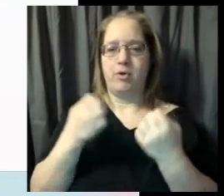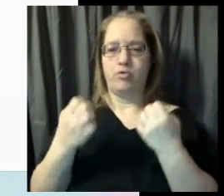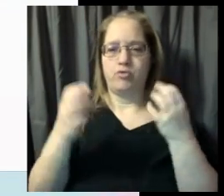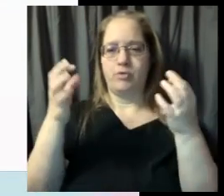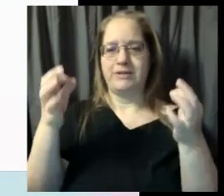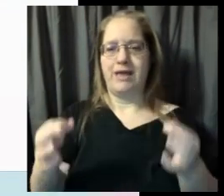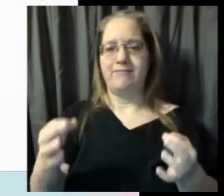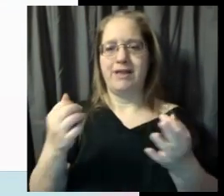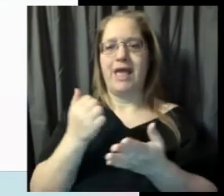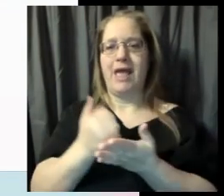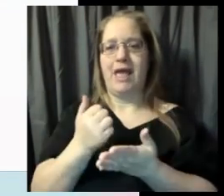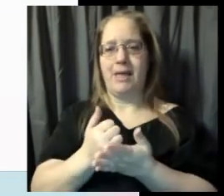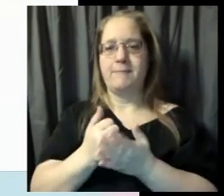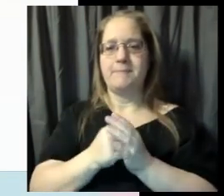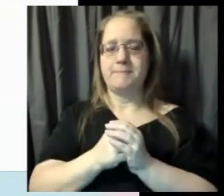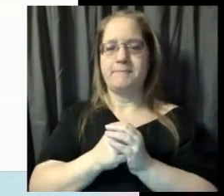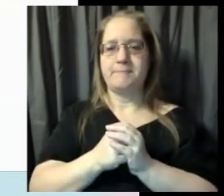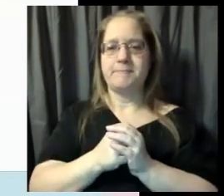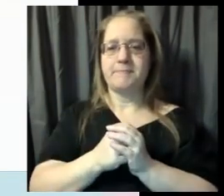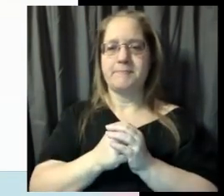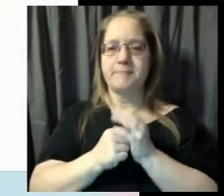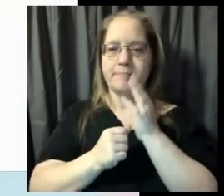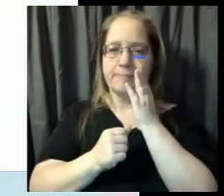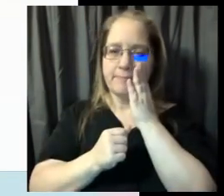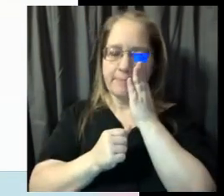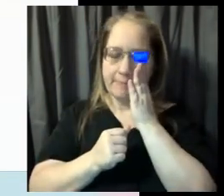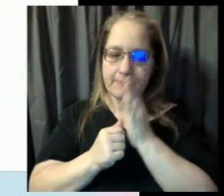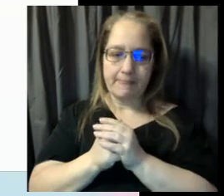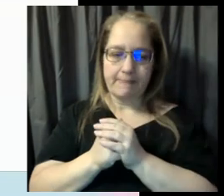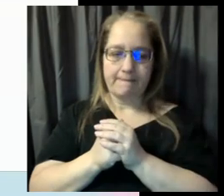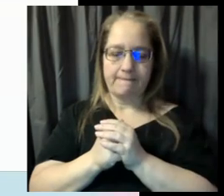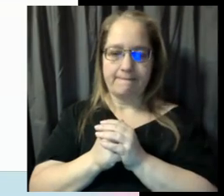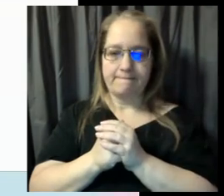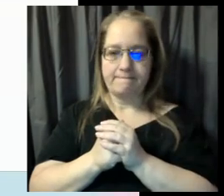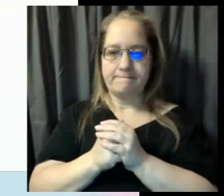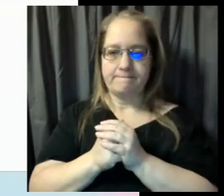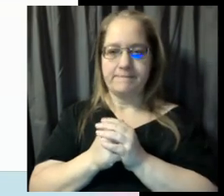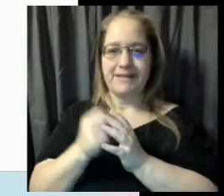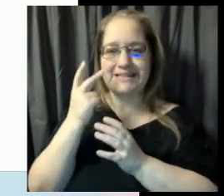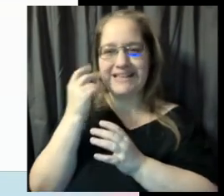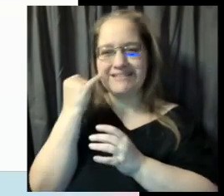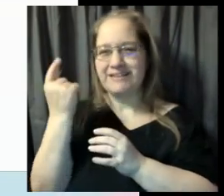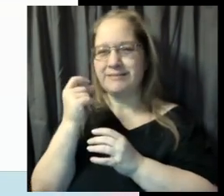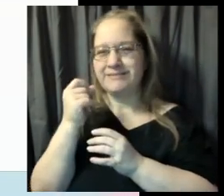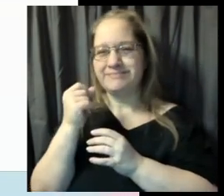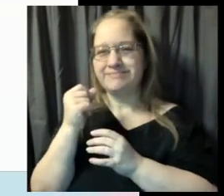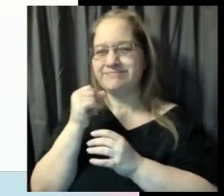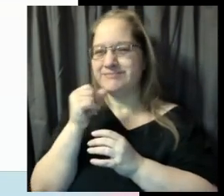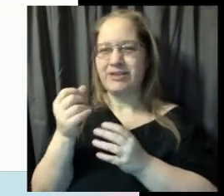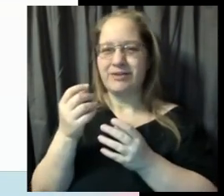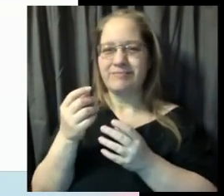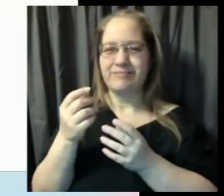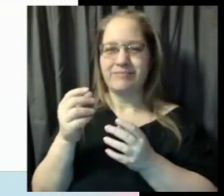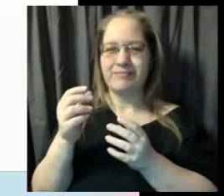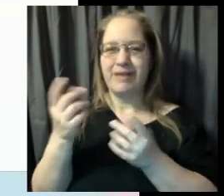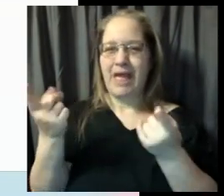definitely help and benefit them. So they can see that when things don't go their way, you still can